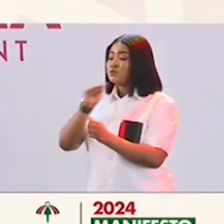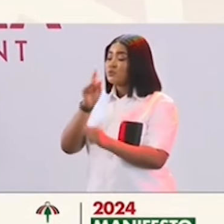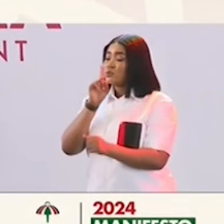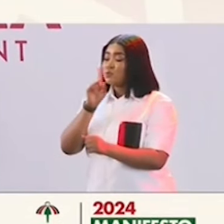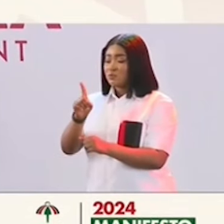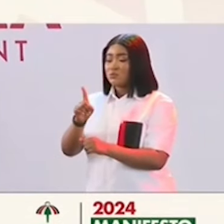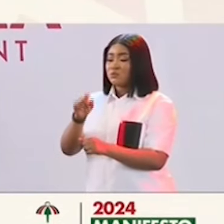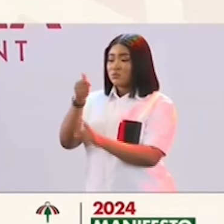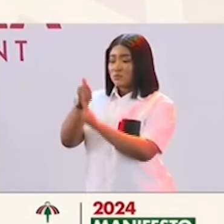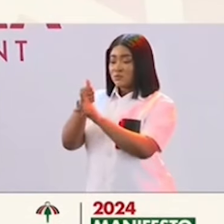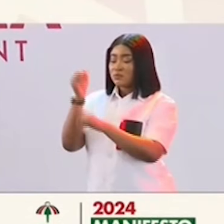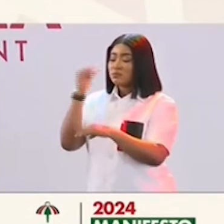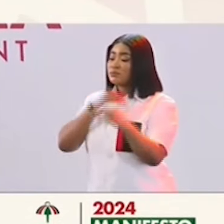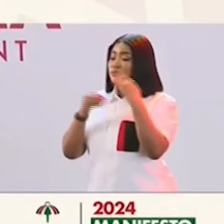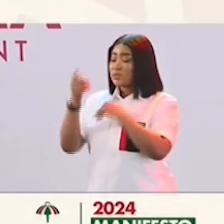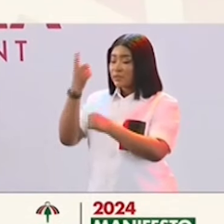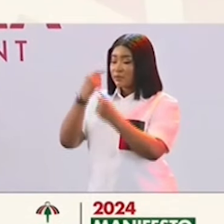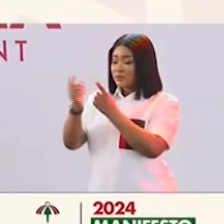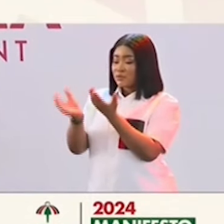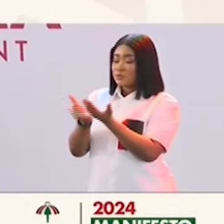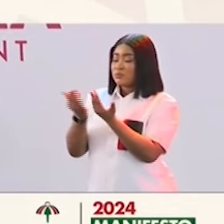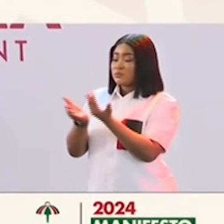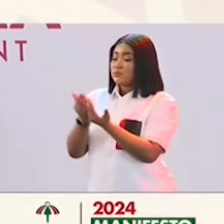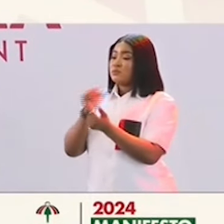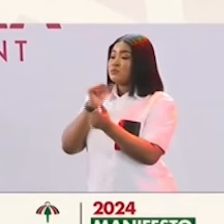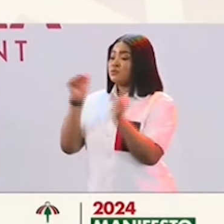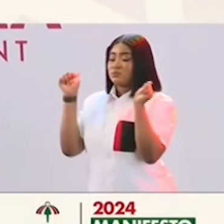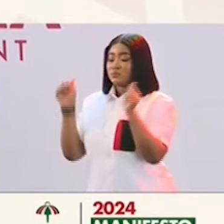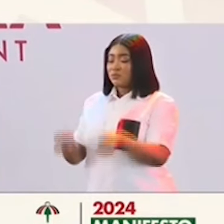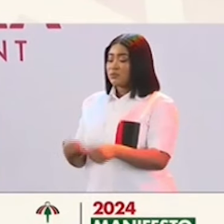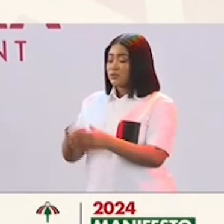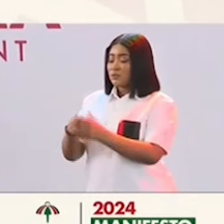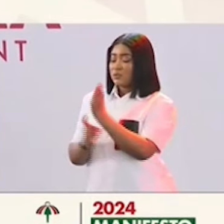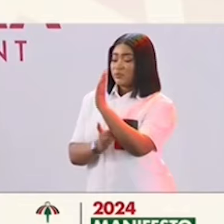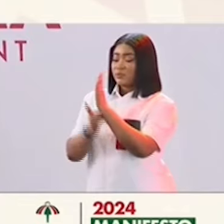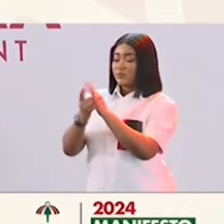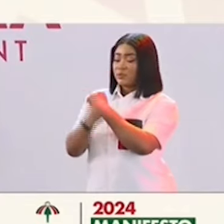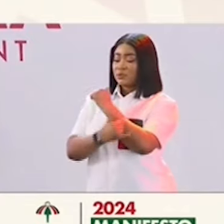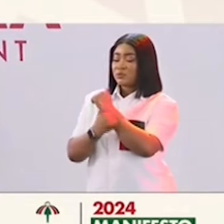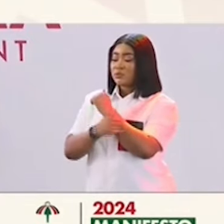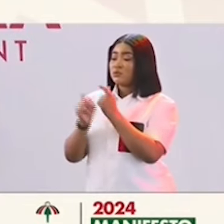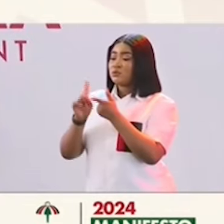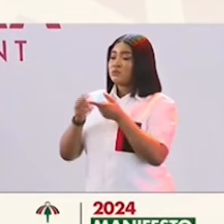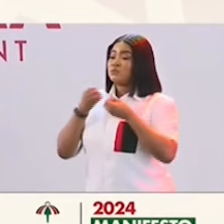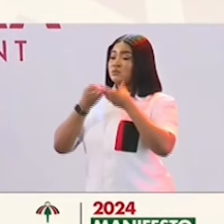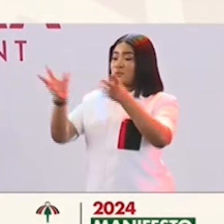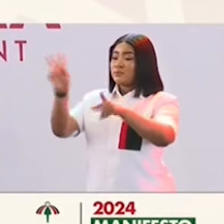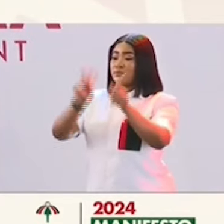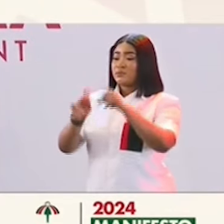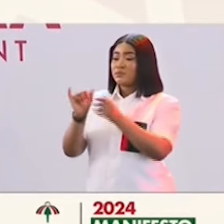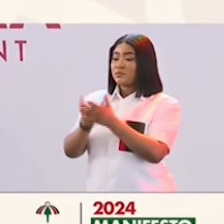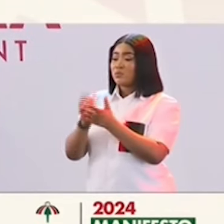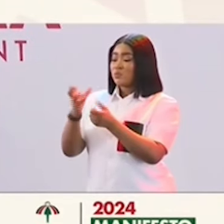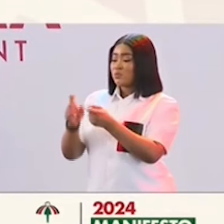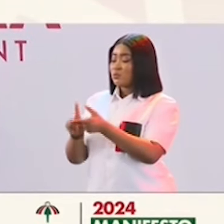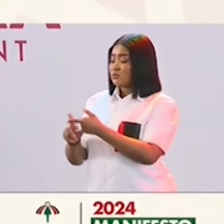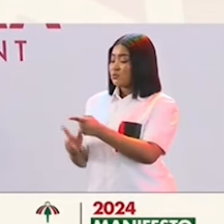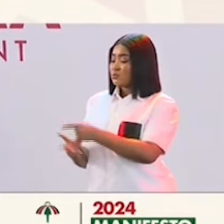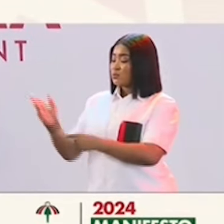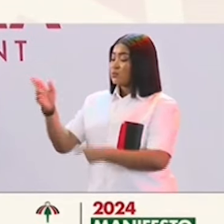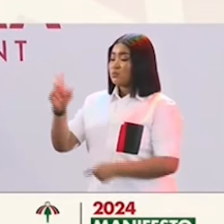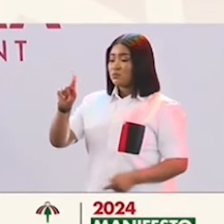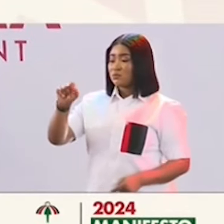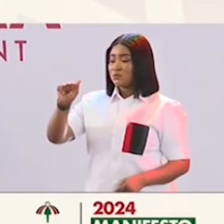You are lying, because it's simply not possible in a developing country to tell people that you want to remove taxation